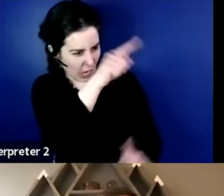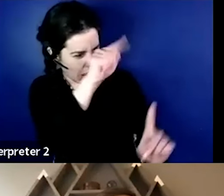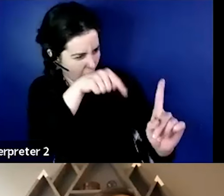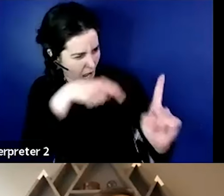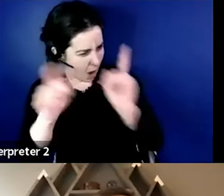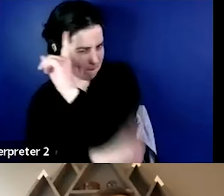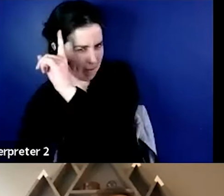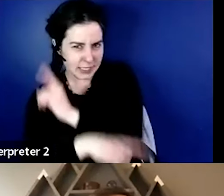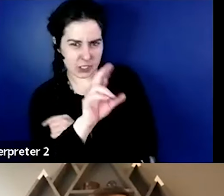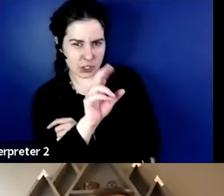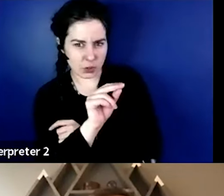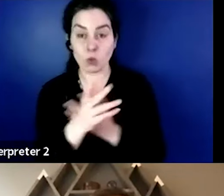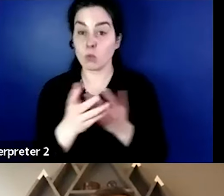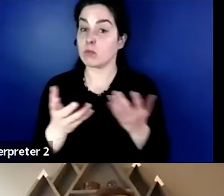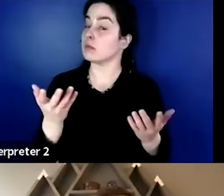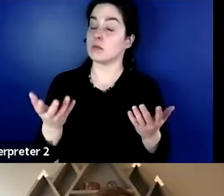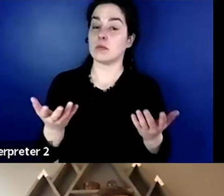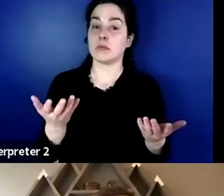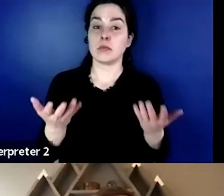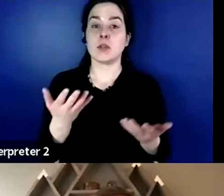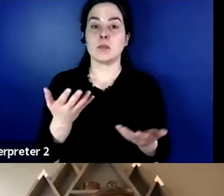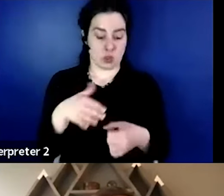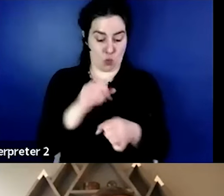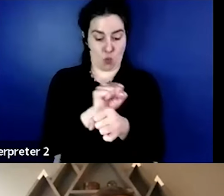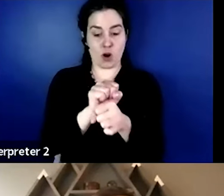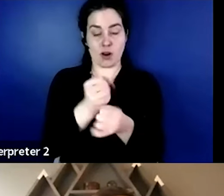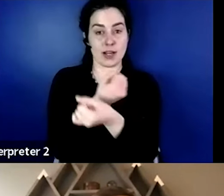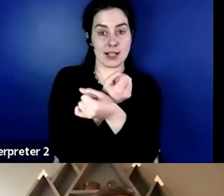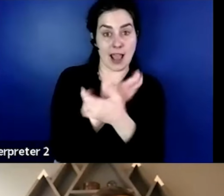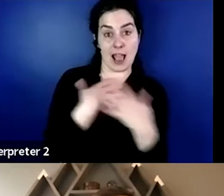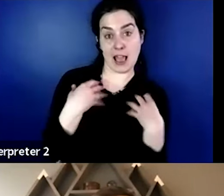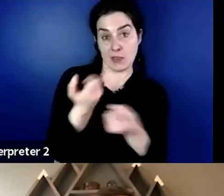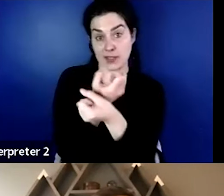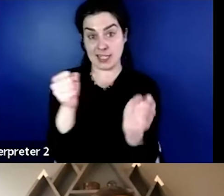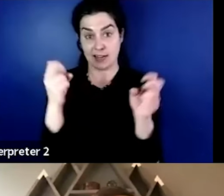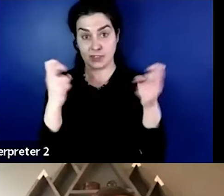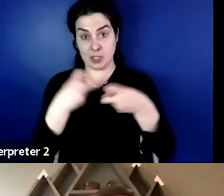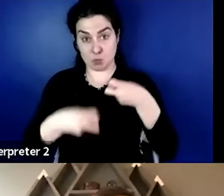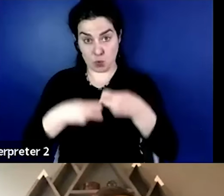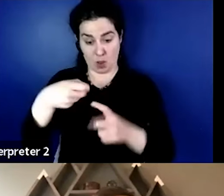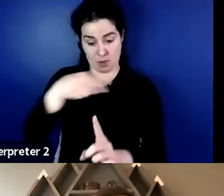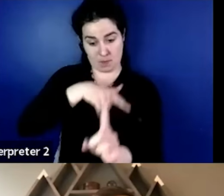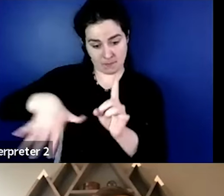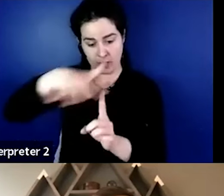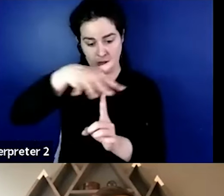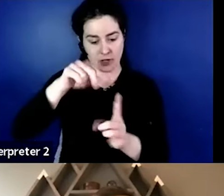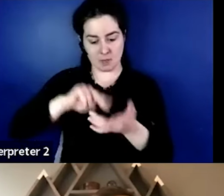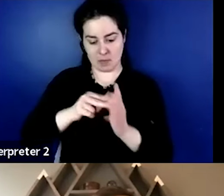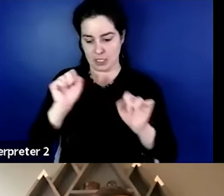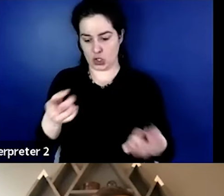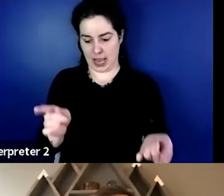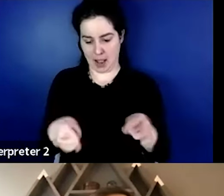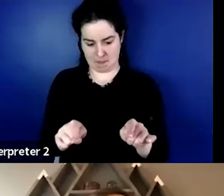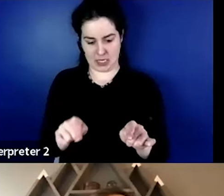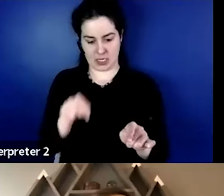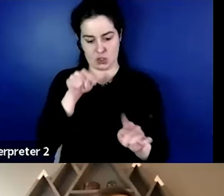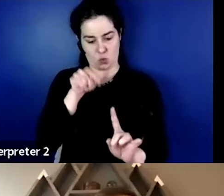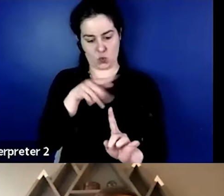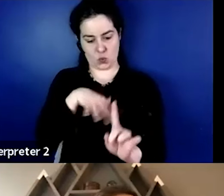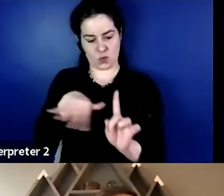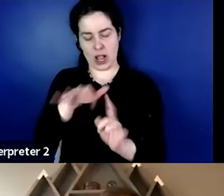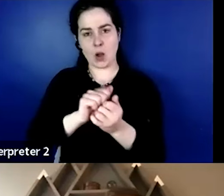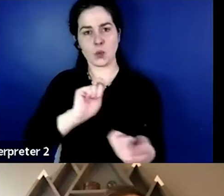with it as an occupational health and safety issue, where we look at the environment in which it was allowed to happen and change the environment. So there's lots of